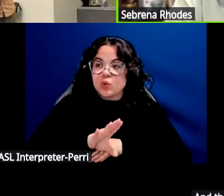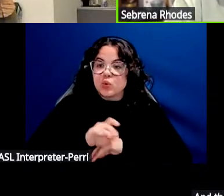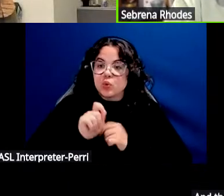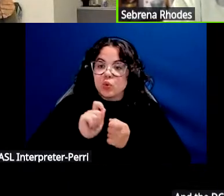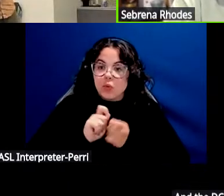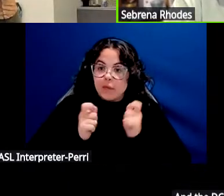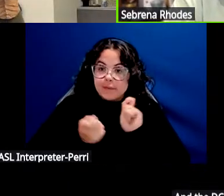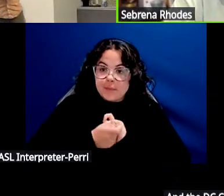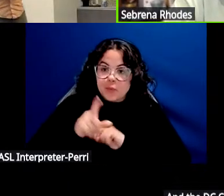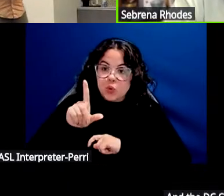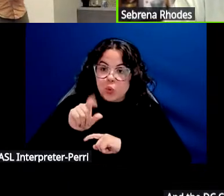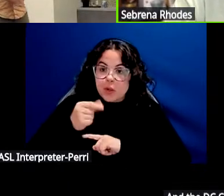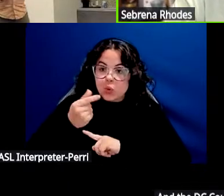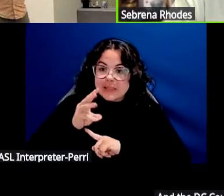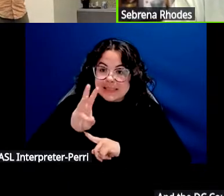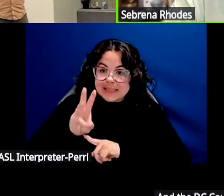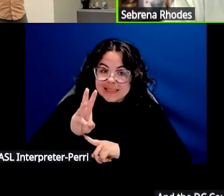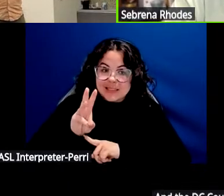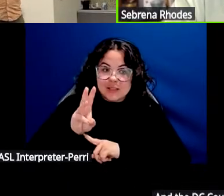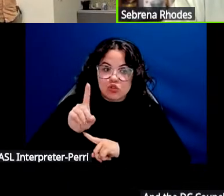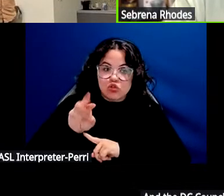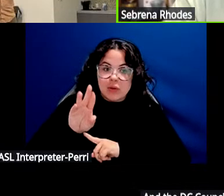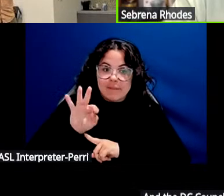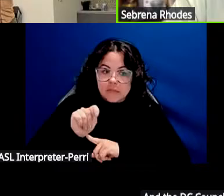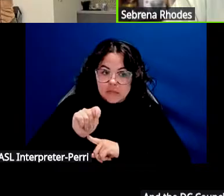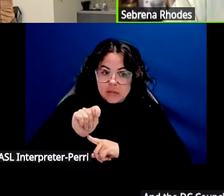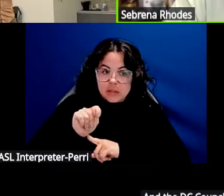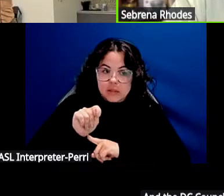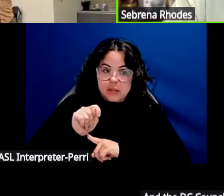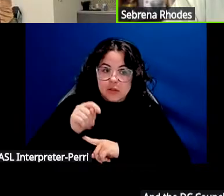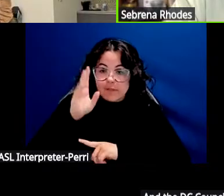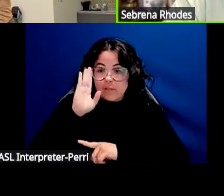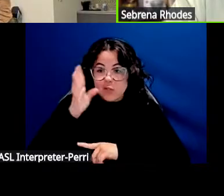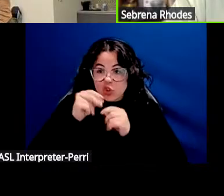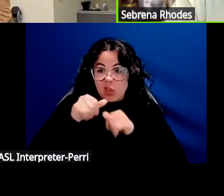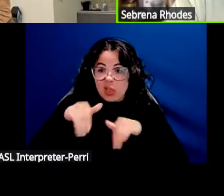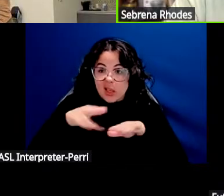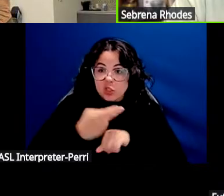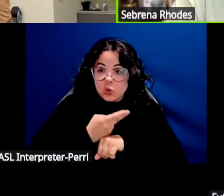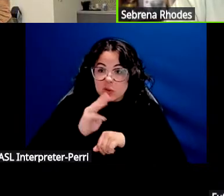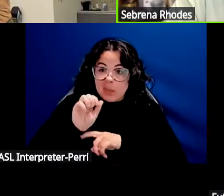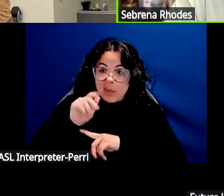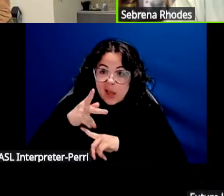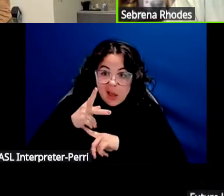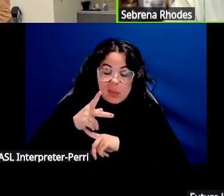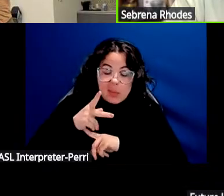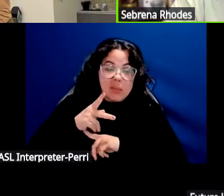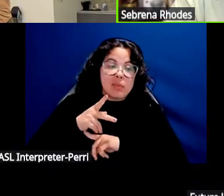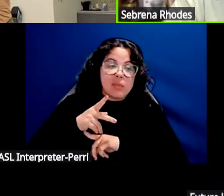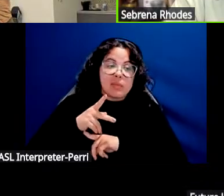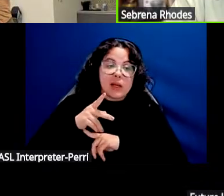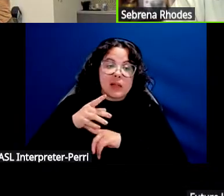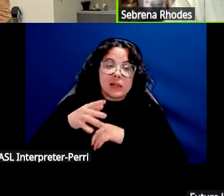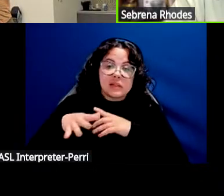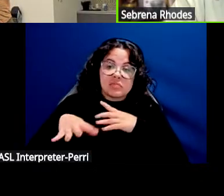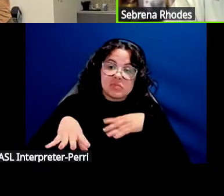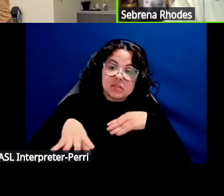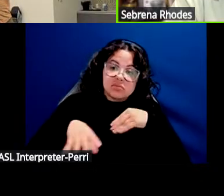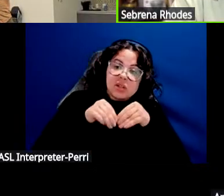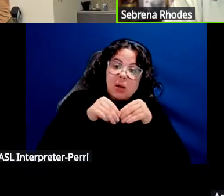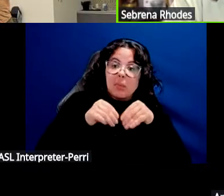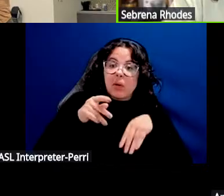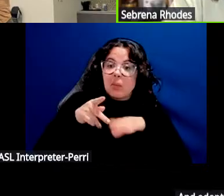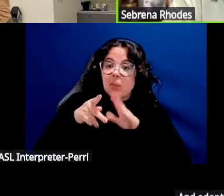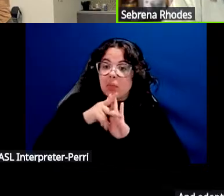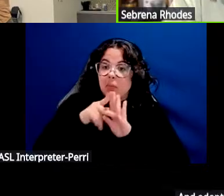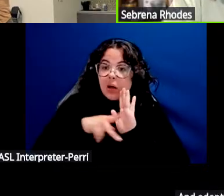the 2026 draft future land use map and adopt the policies that protect